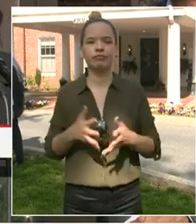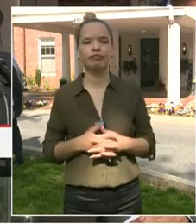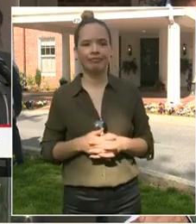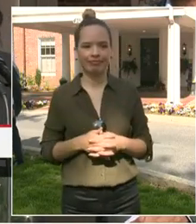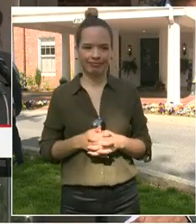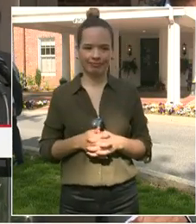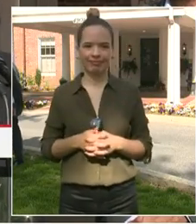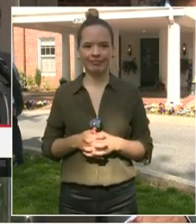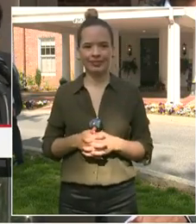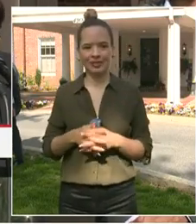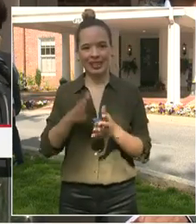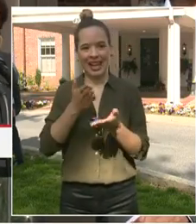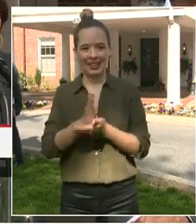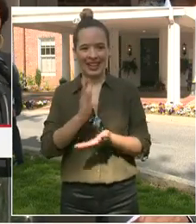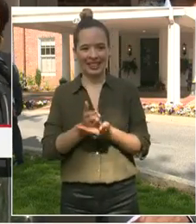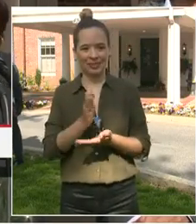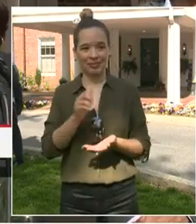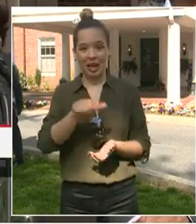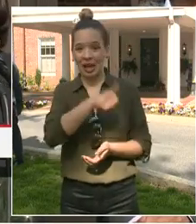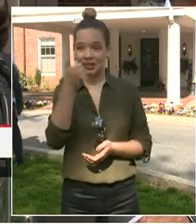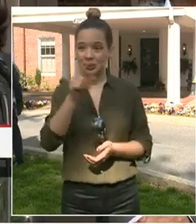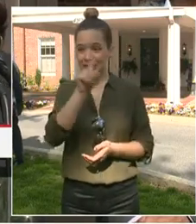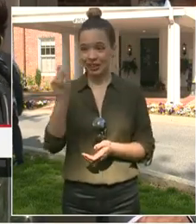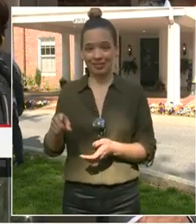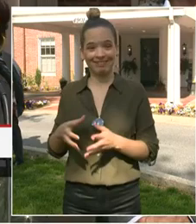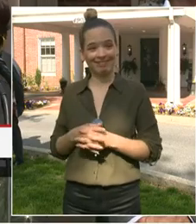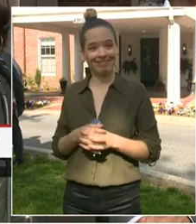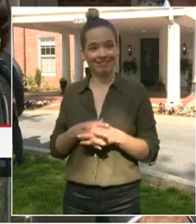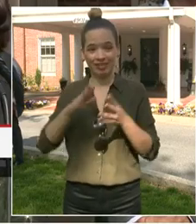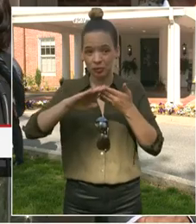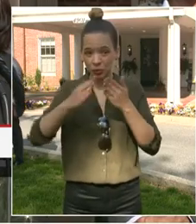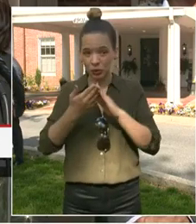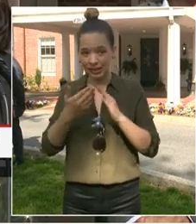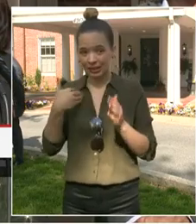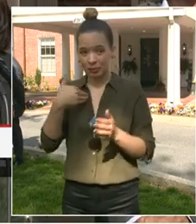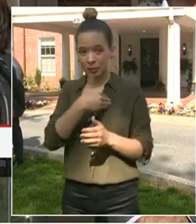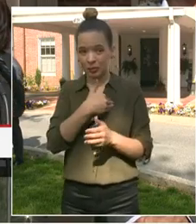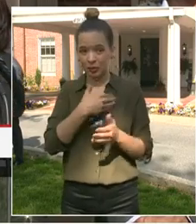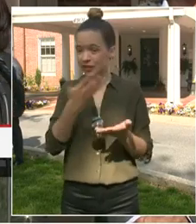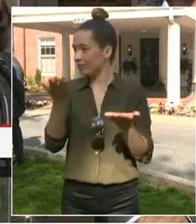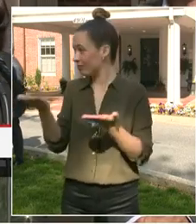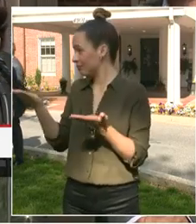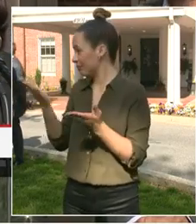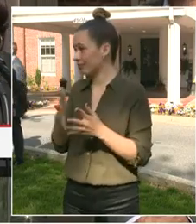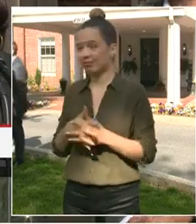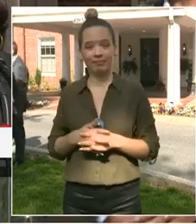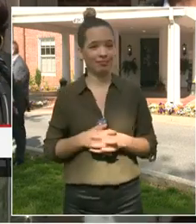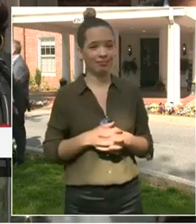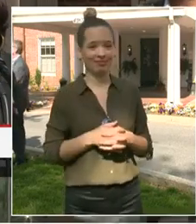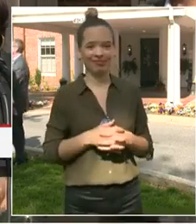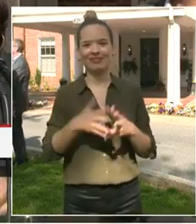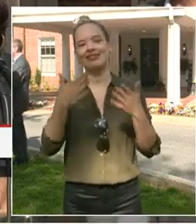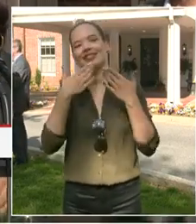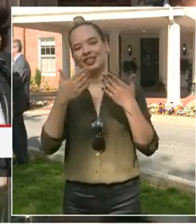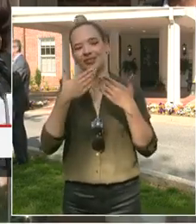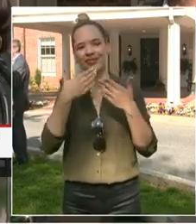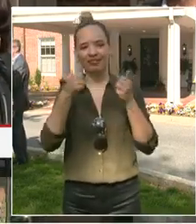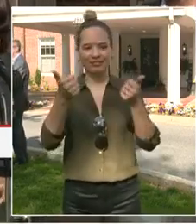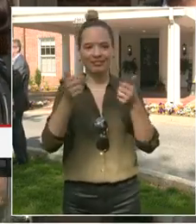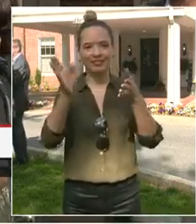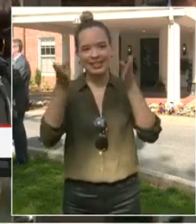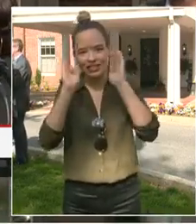All righty. Any other questions from community members? All right. Thank you, everybody, for your attention.